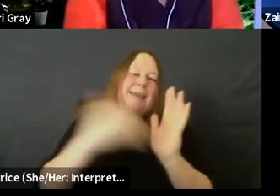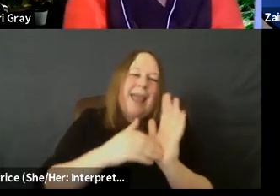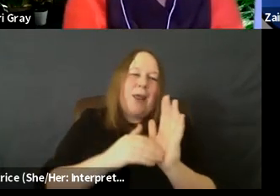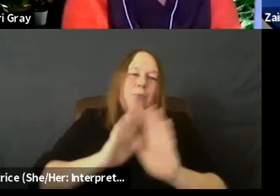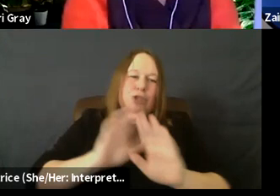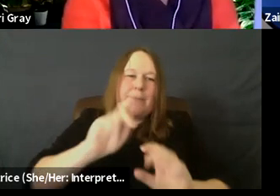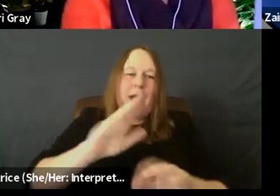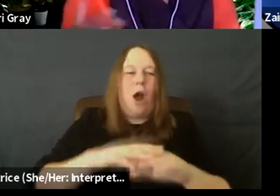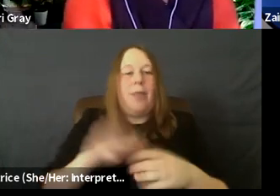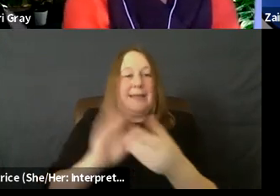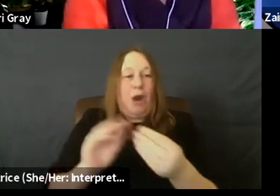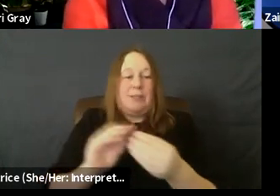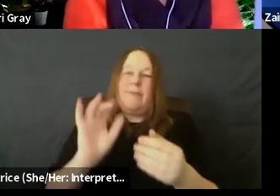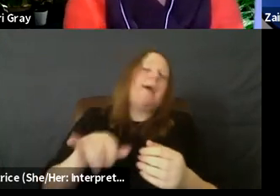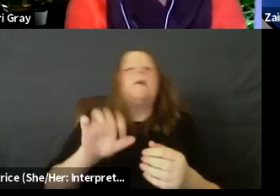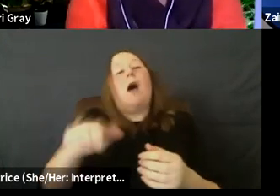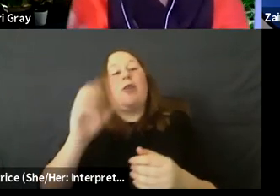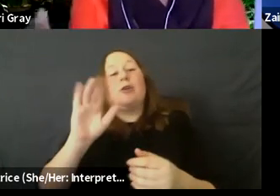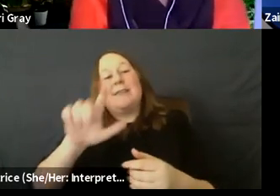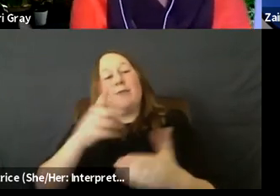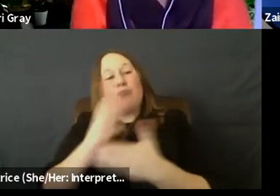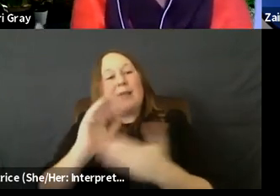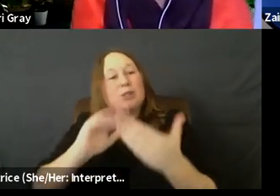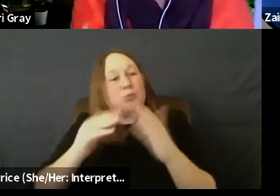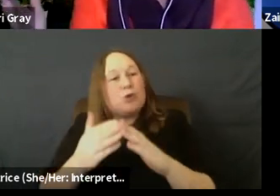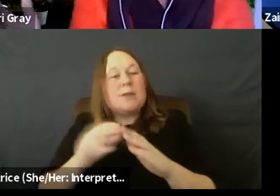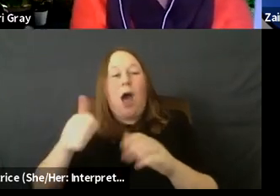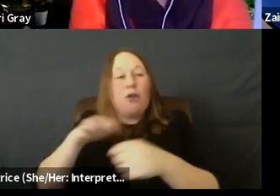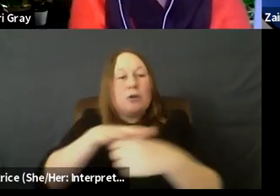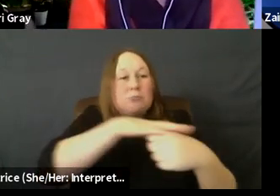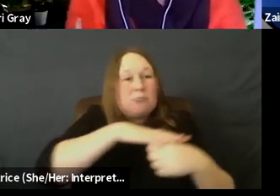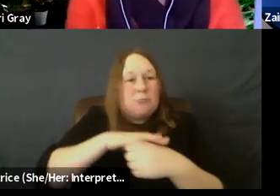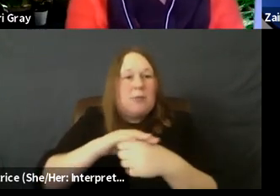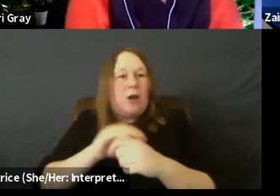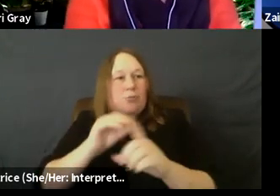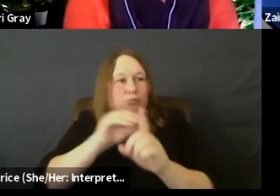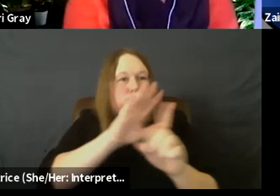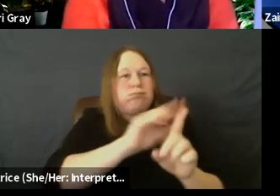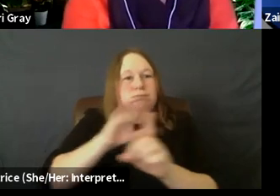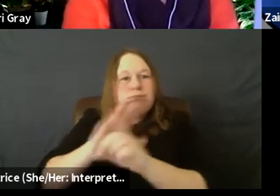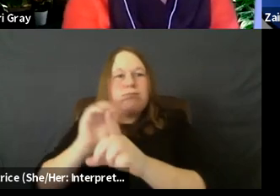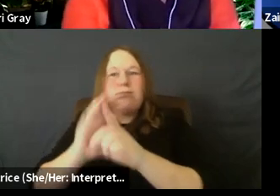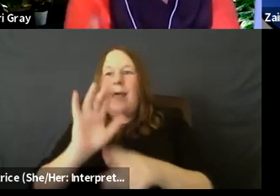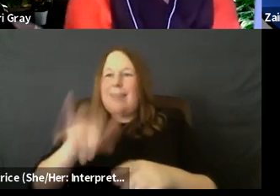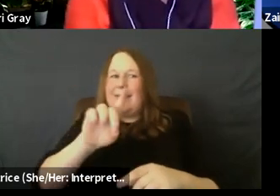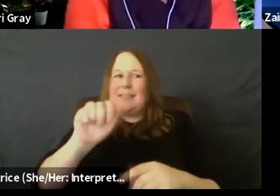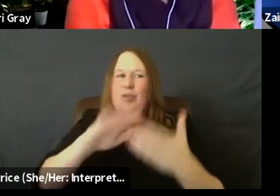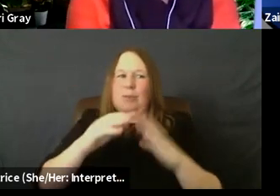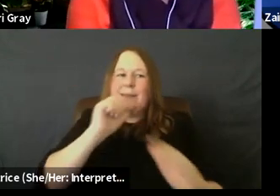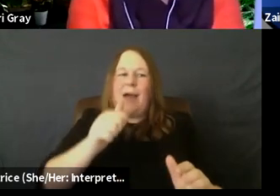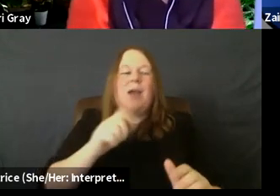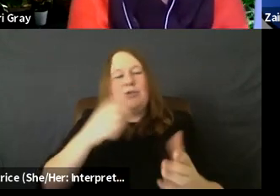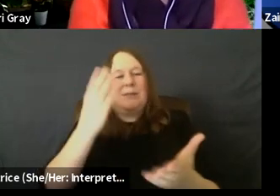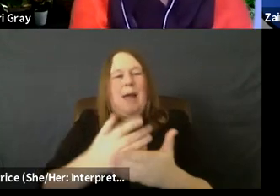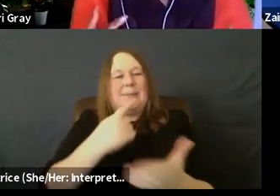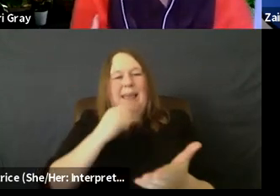on the narrative that other civil rights community and other demographics are getting exposure that the disability community is not. We need to stop saying